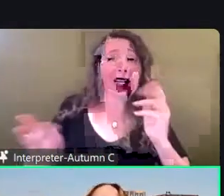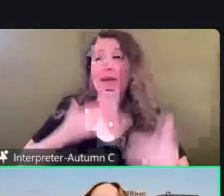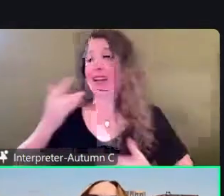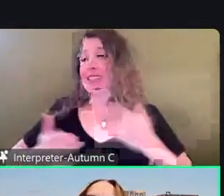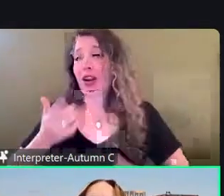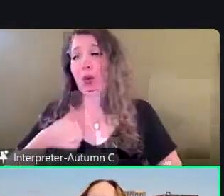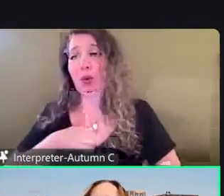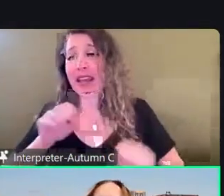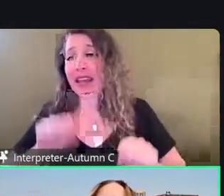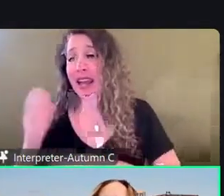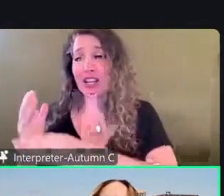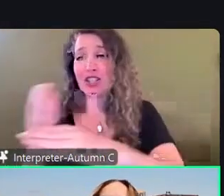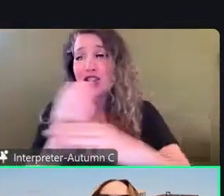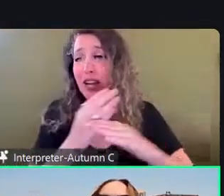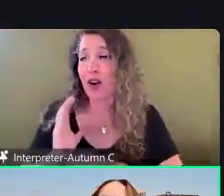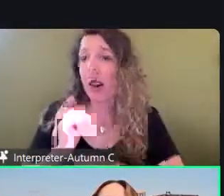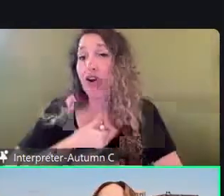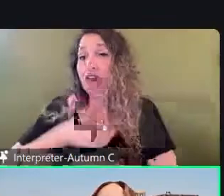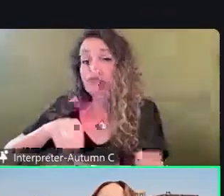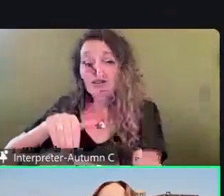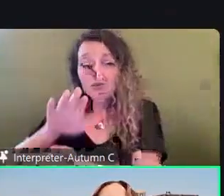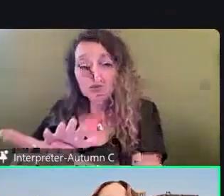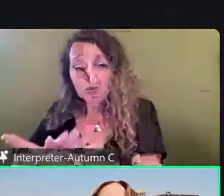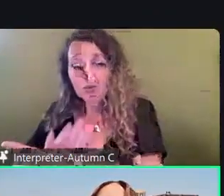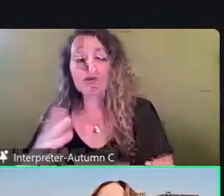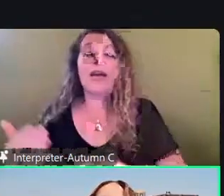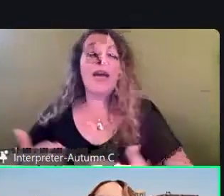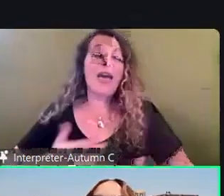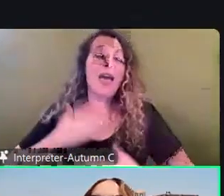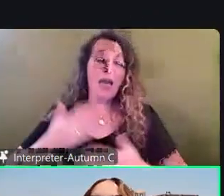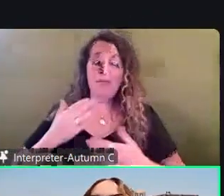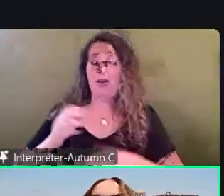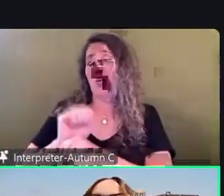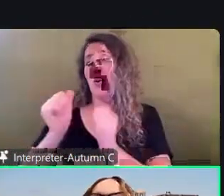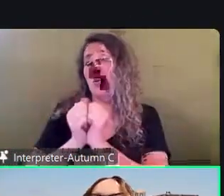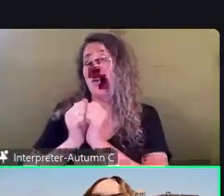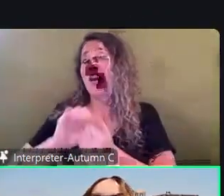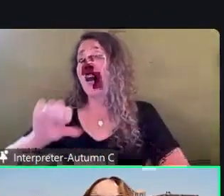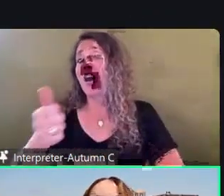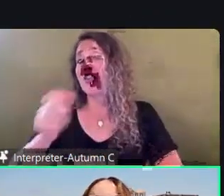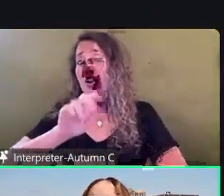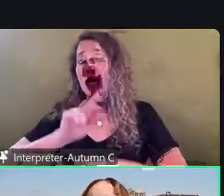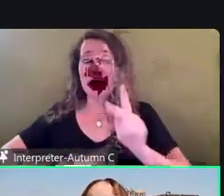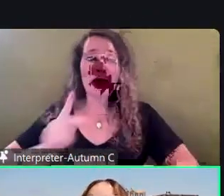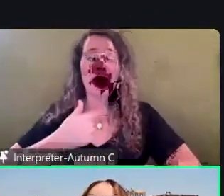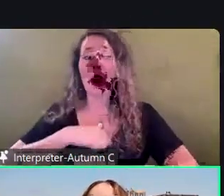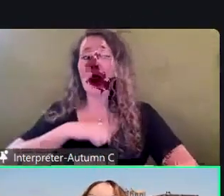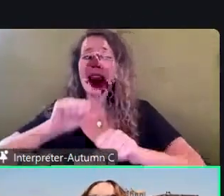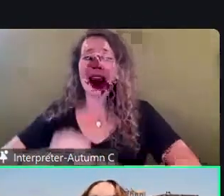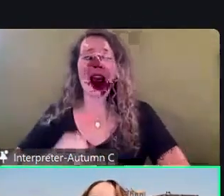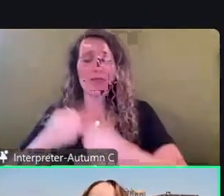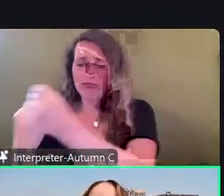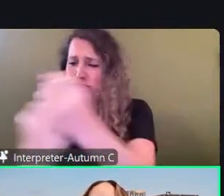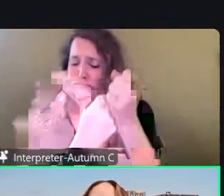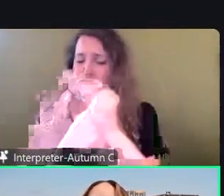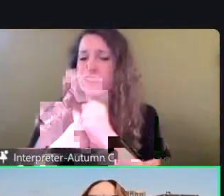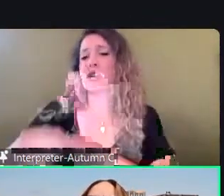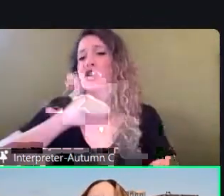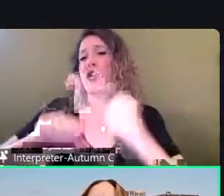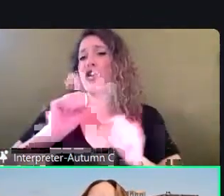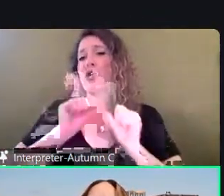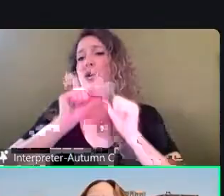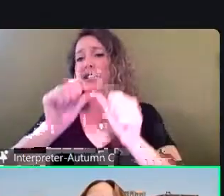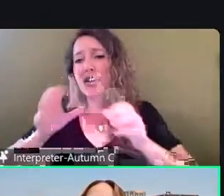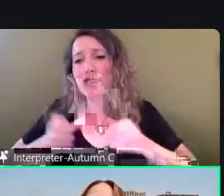we can share this at our medical school. Happy to collaborate with others and think about how we can link arms in this time where we really need to continue